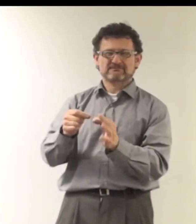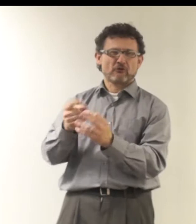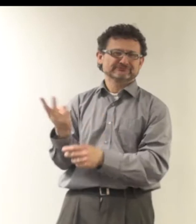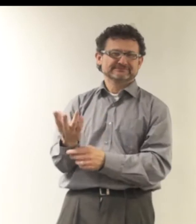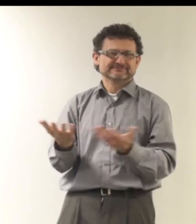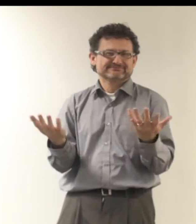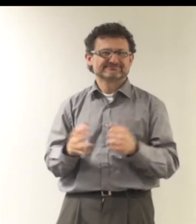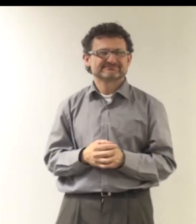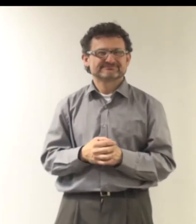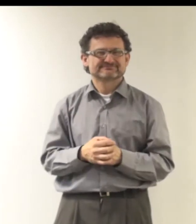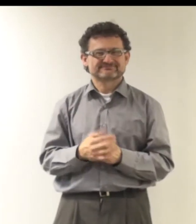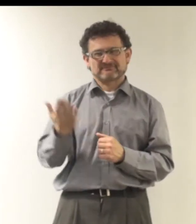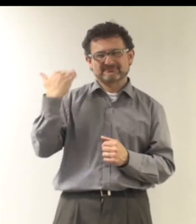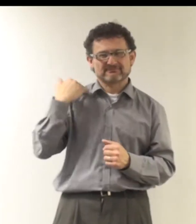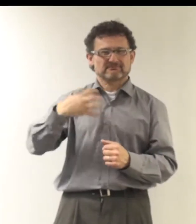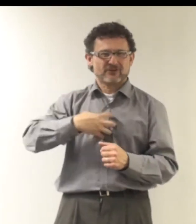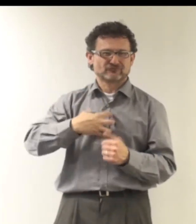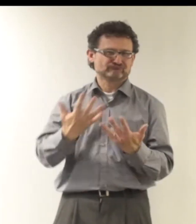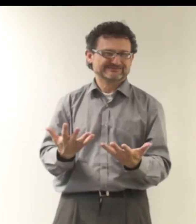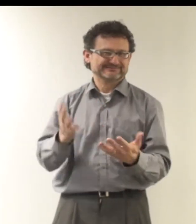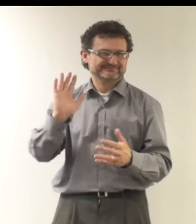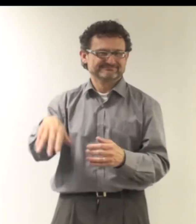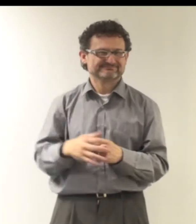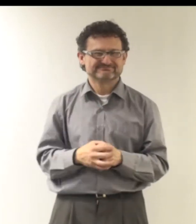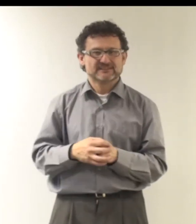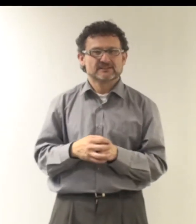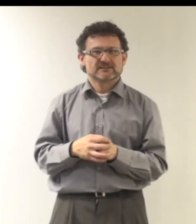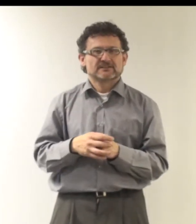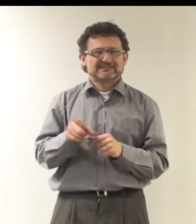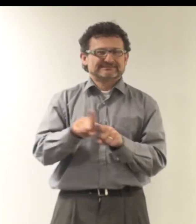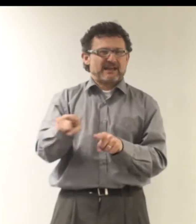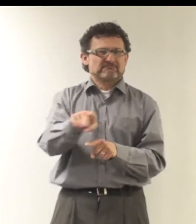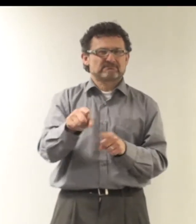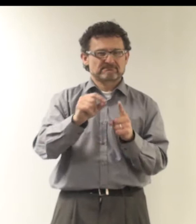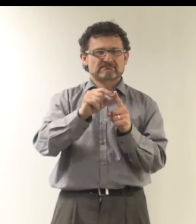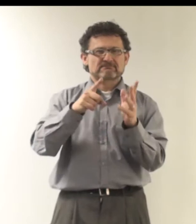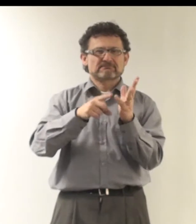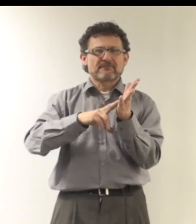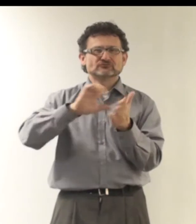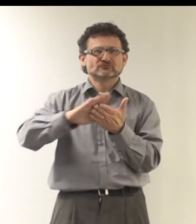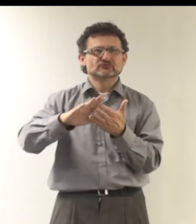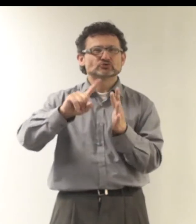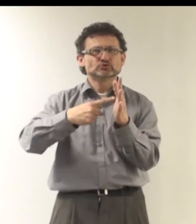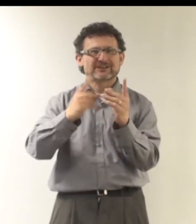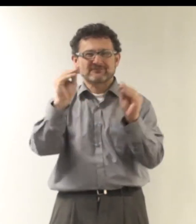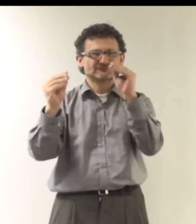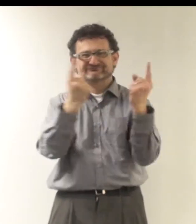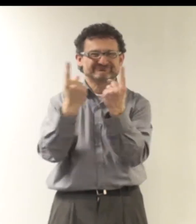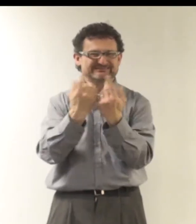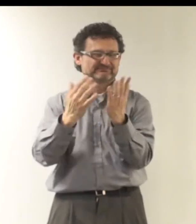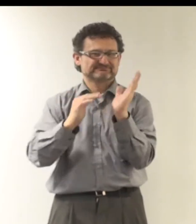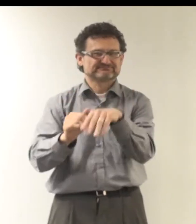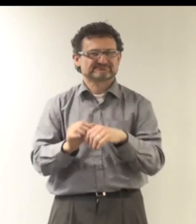elected. And of course, we've got me standing as mayoral candidate. We stand as mayoral candidate because the list, the assembly, gets